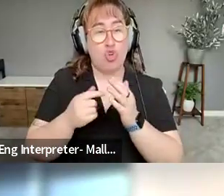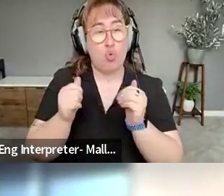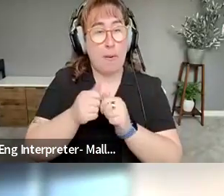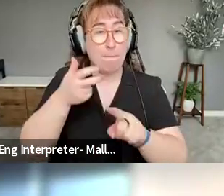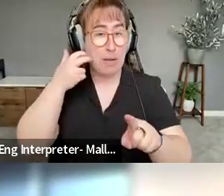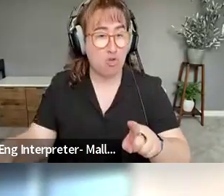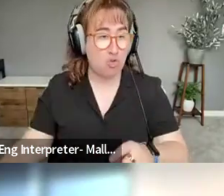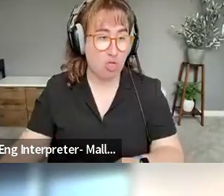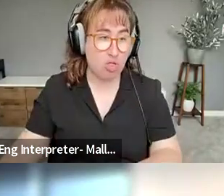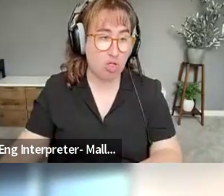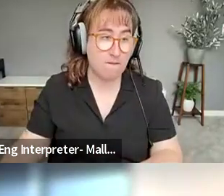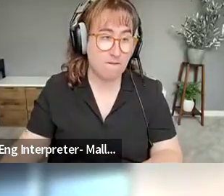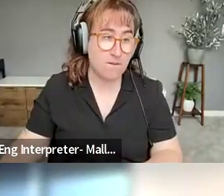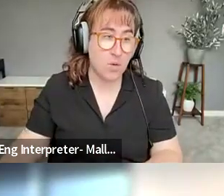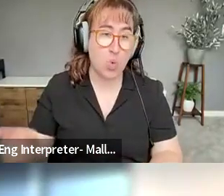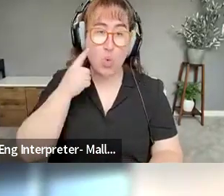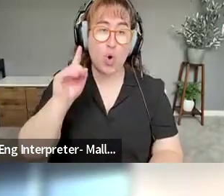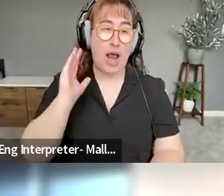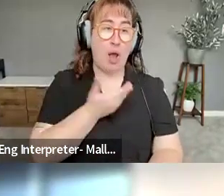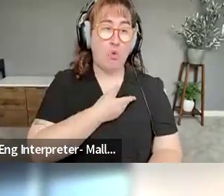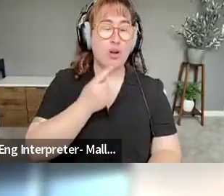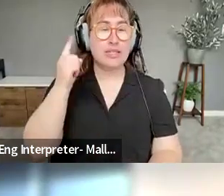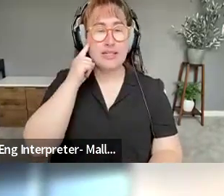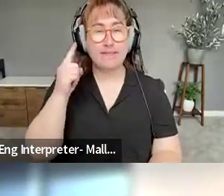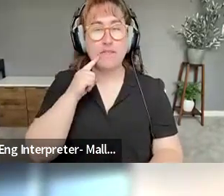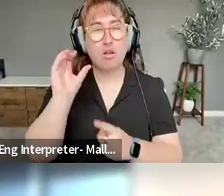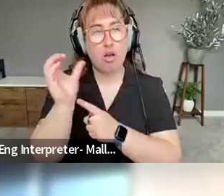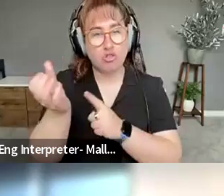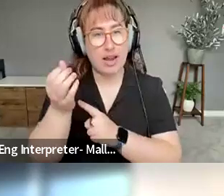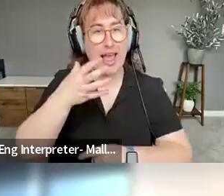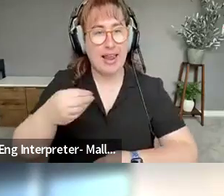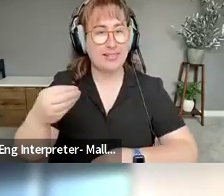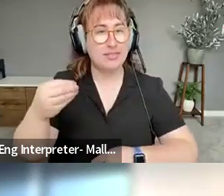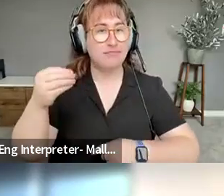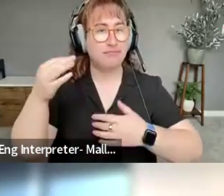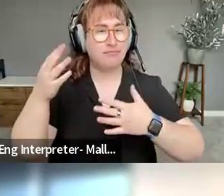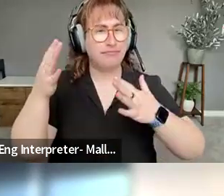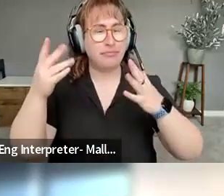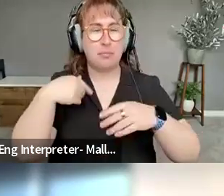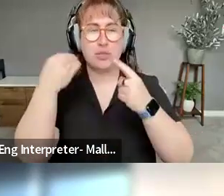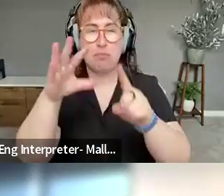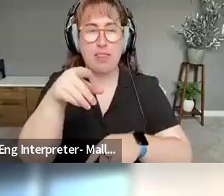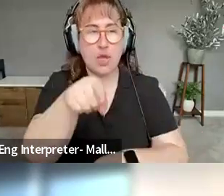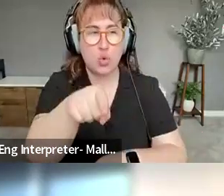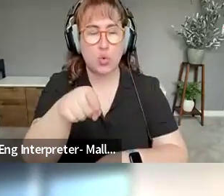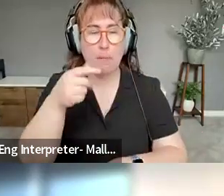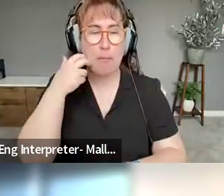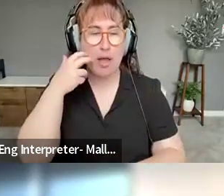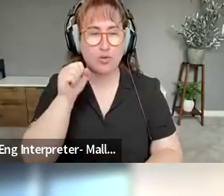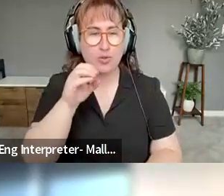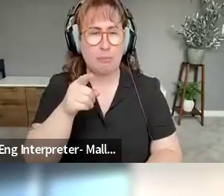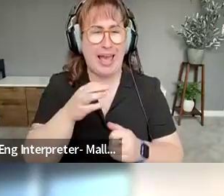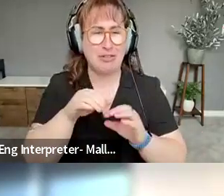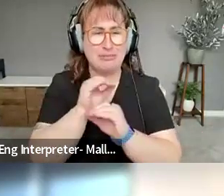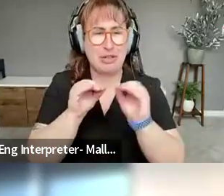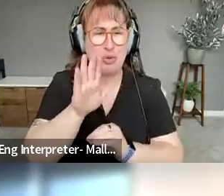to Michael for our deaf culture and I'm going to spotlight you, Michael. So you might have to